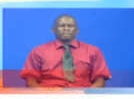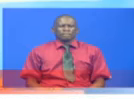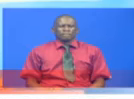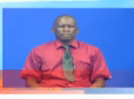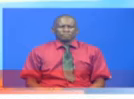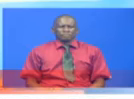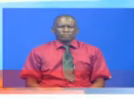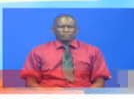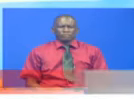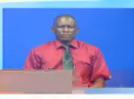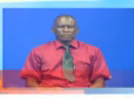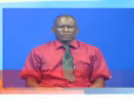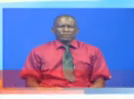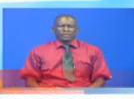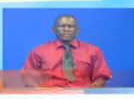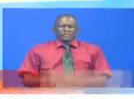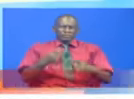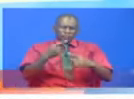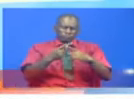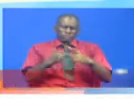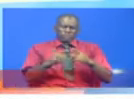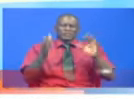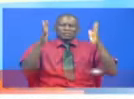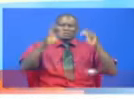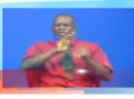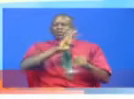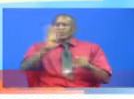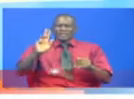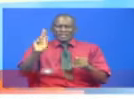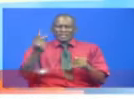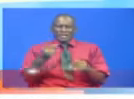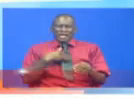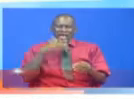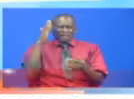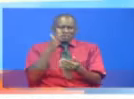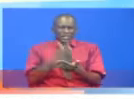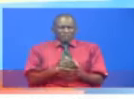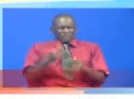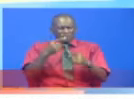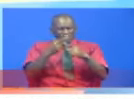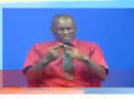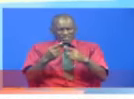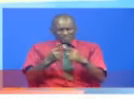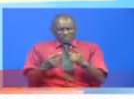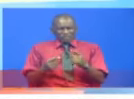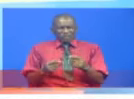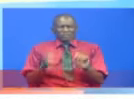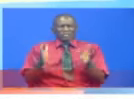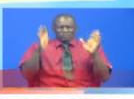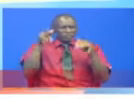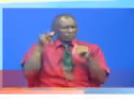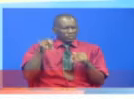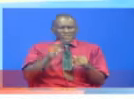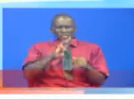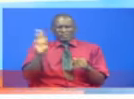The festival you refer to in Western Kenya, I believe it was a circumcision event.